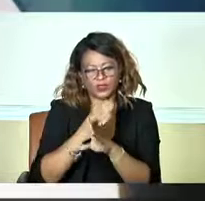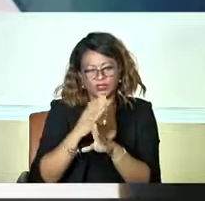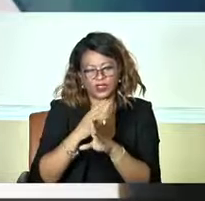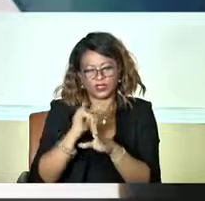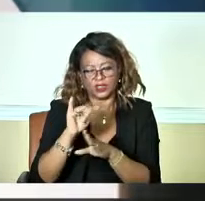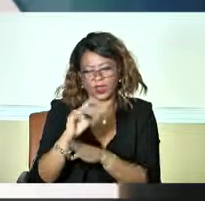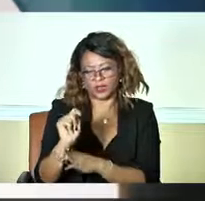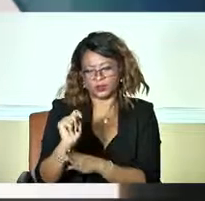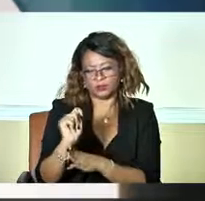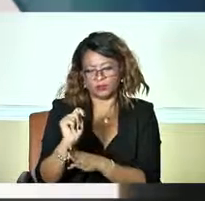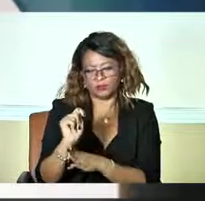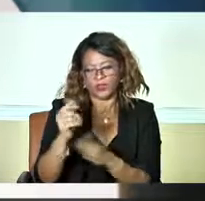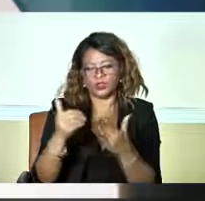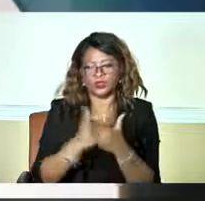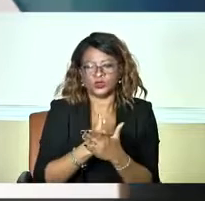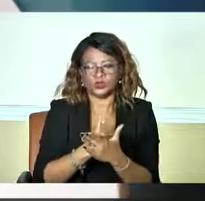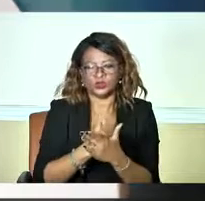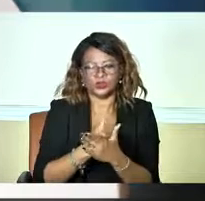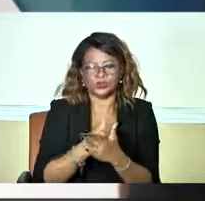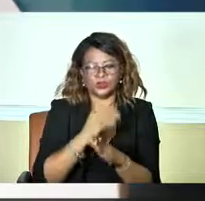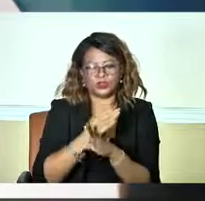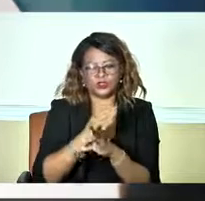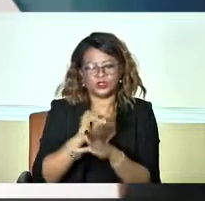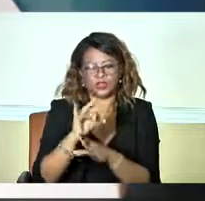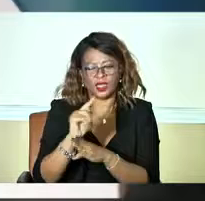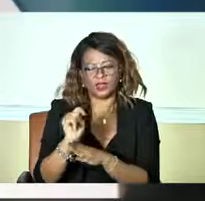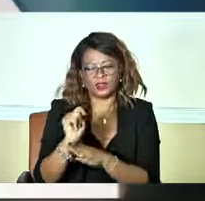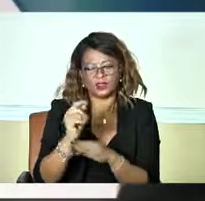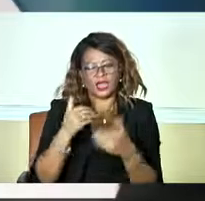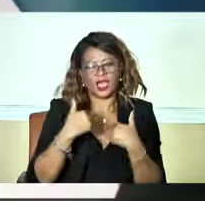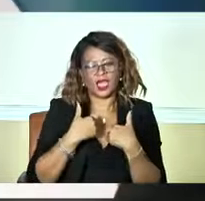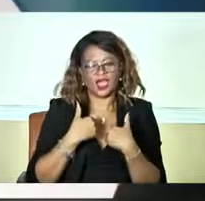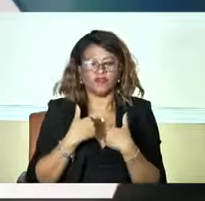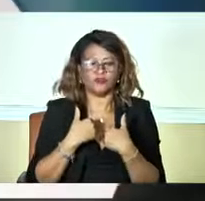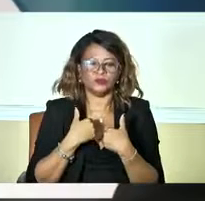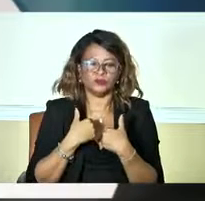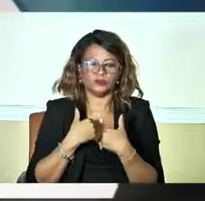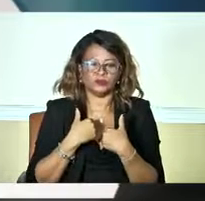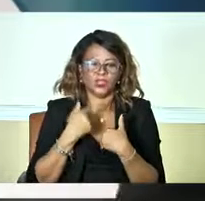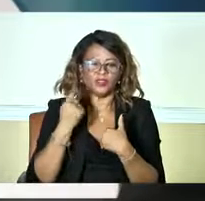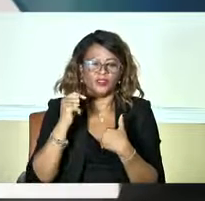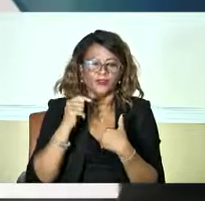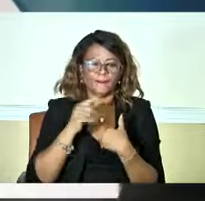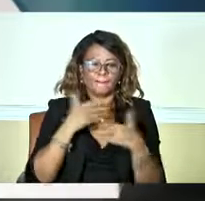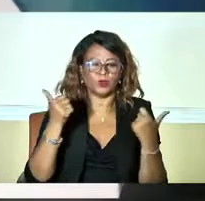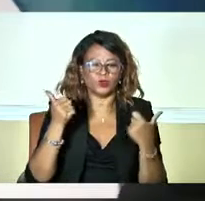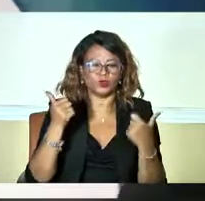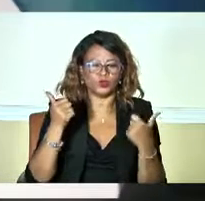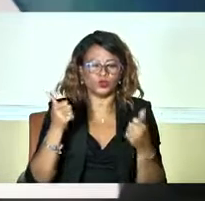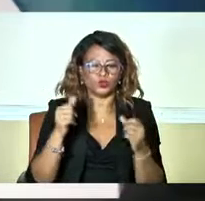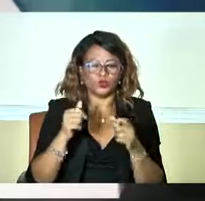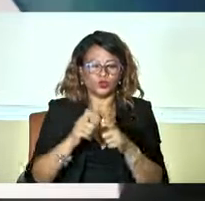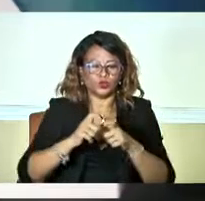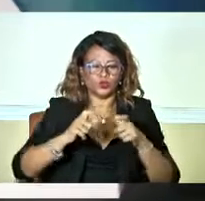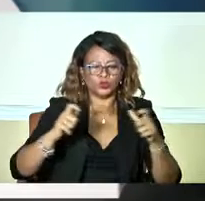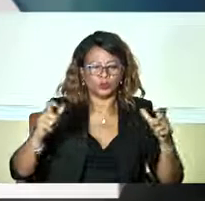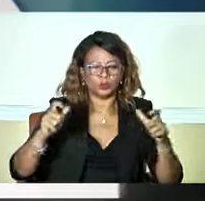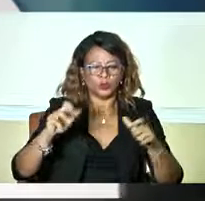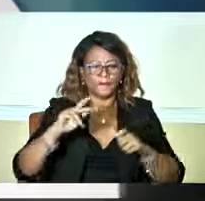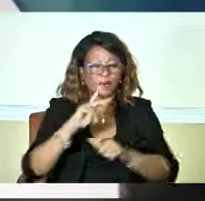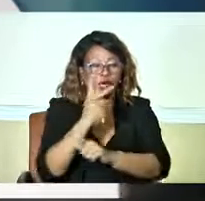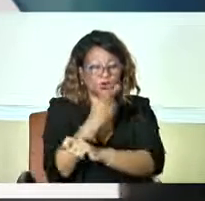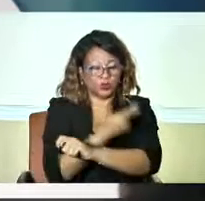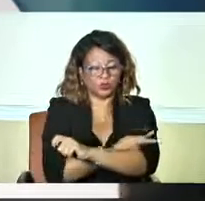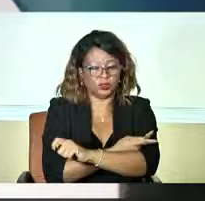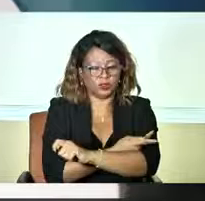Act. And the new Environmental Protection Act has the most sweeping powers